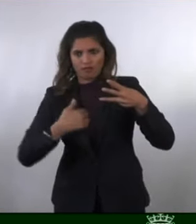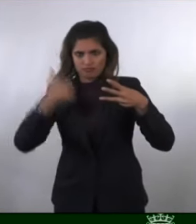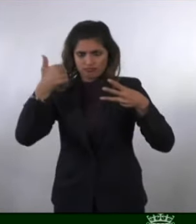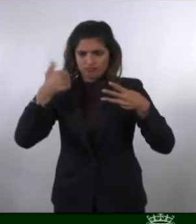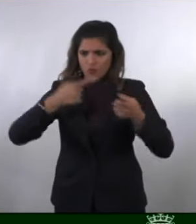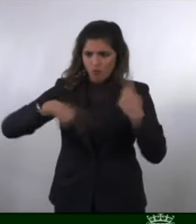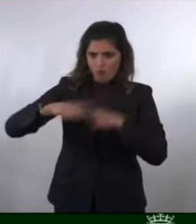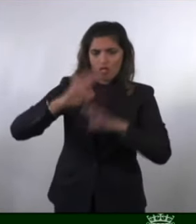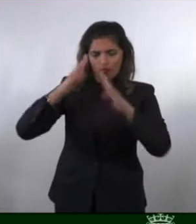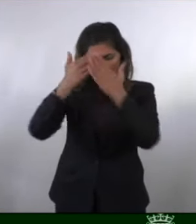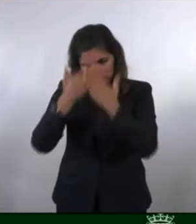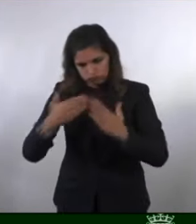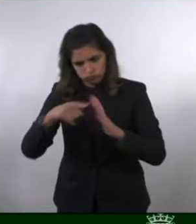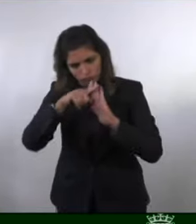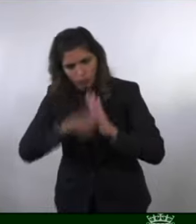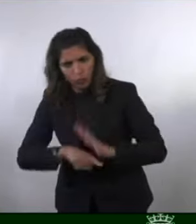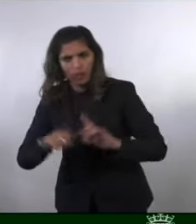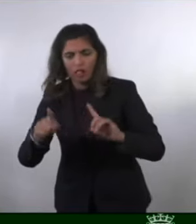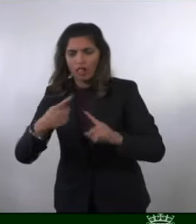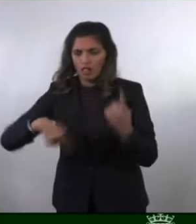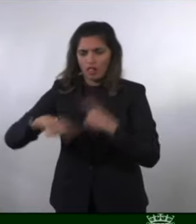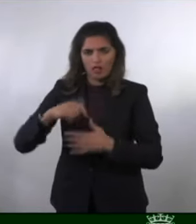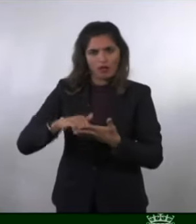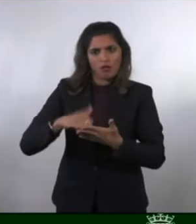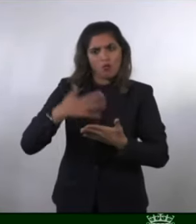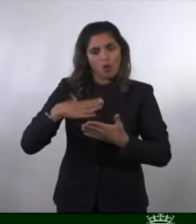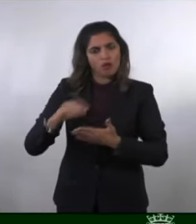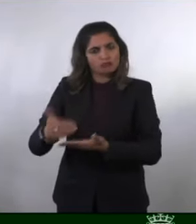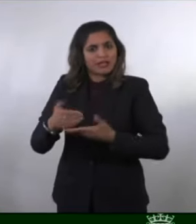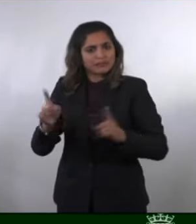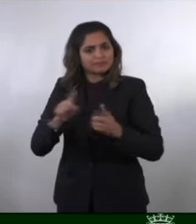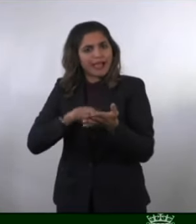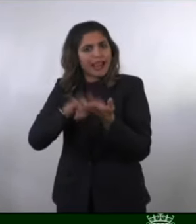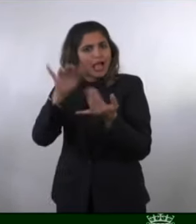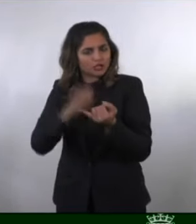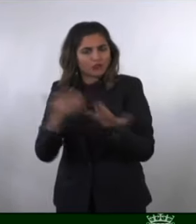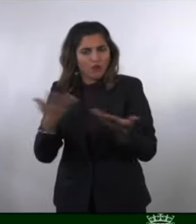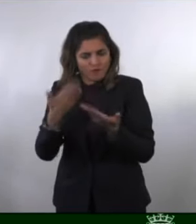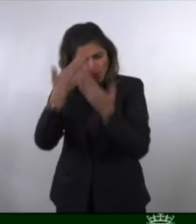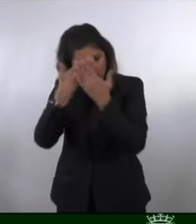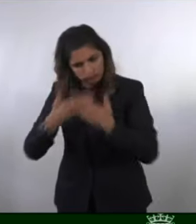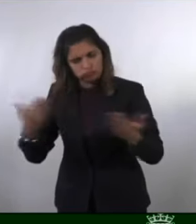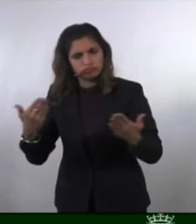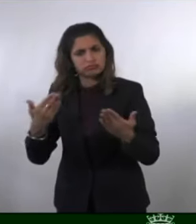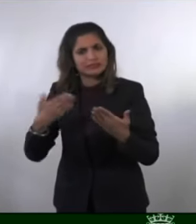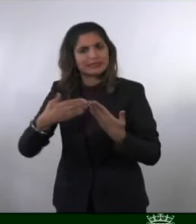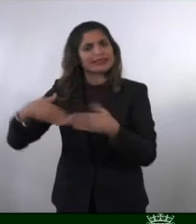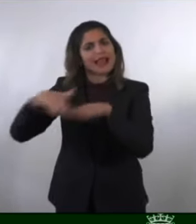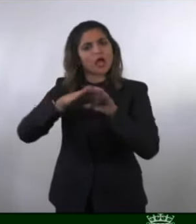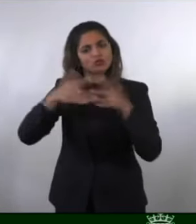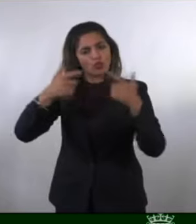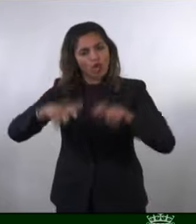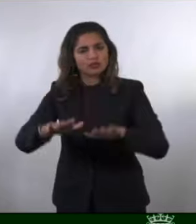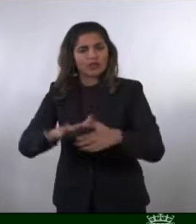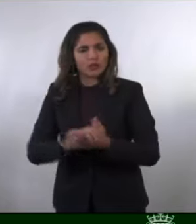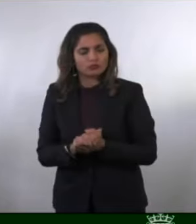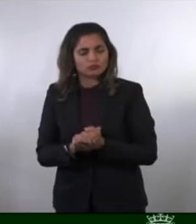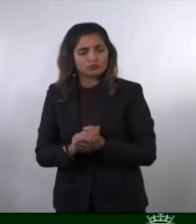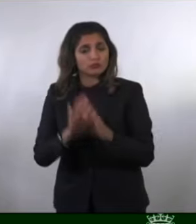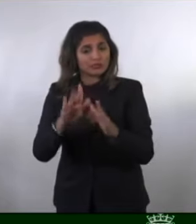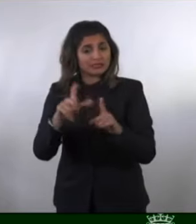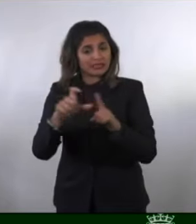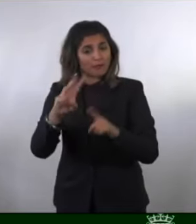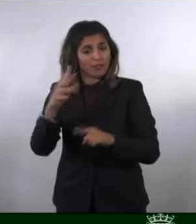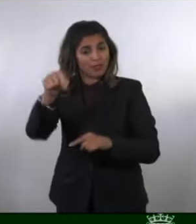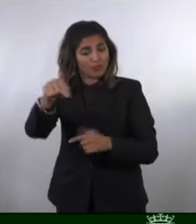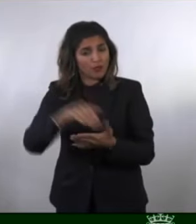the National Health Service. Can my right honourable friend reassure them that from December the 3rd, any restrictions will be based on truly